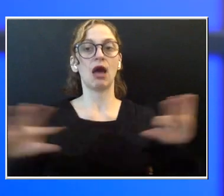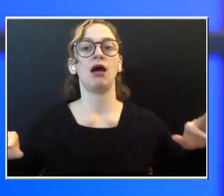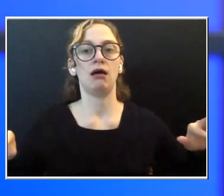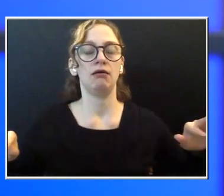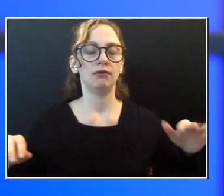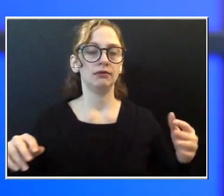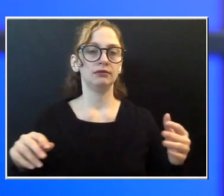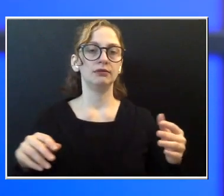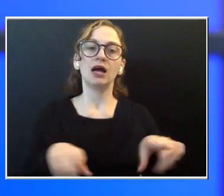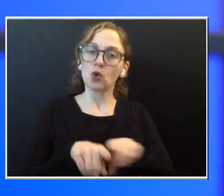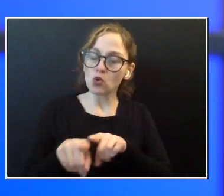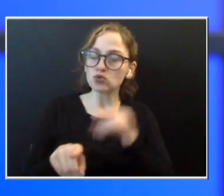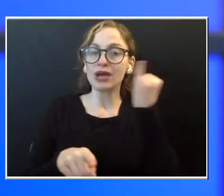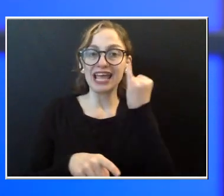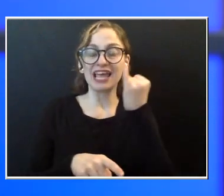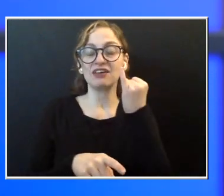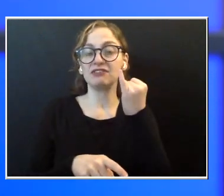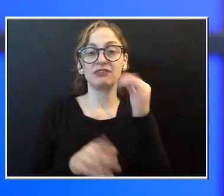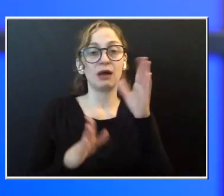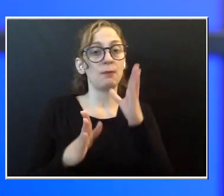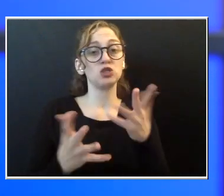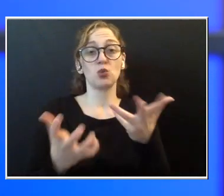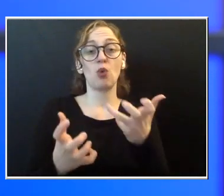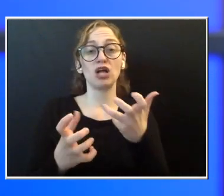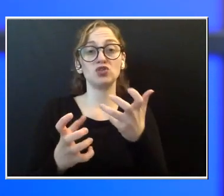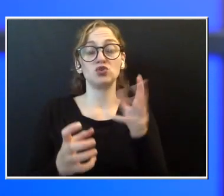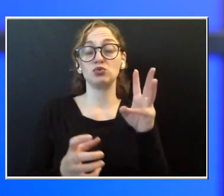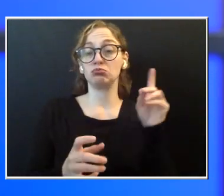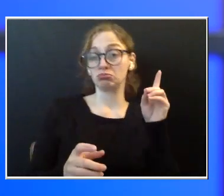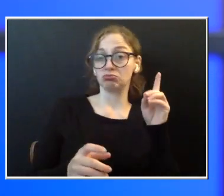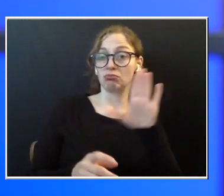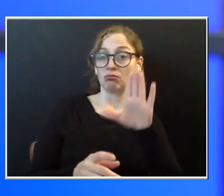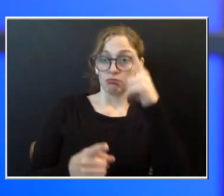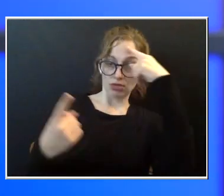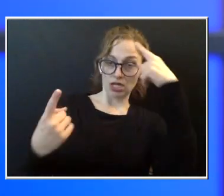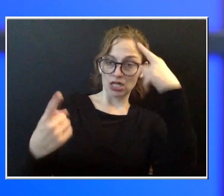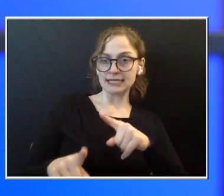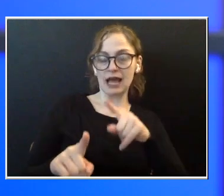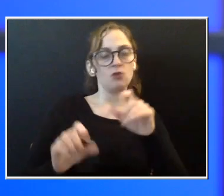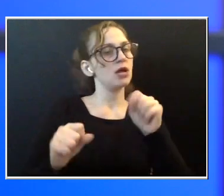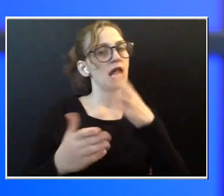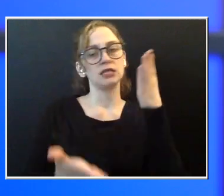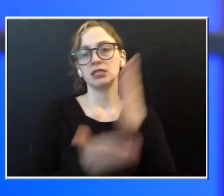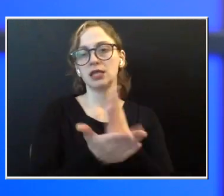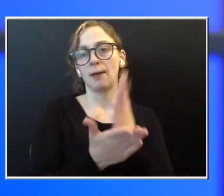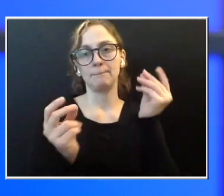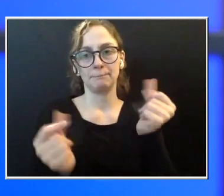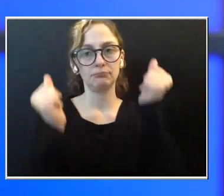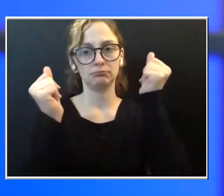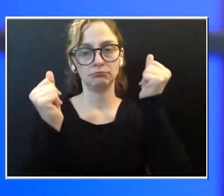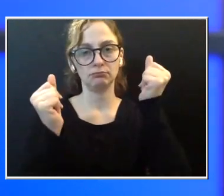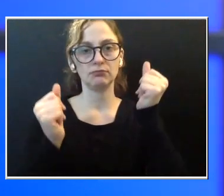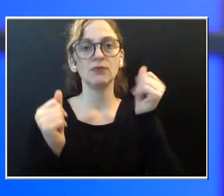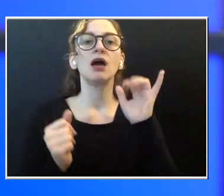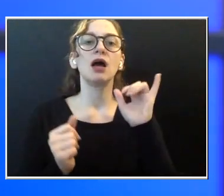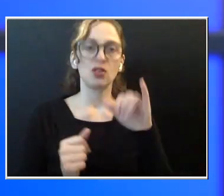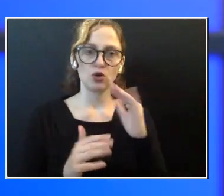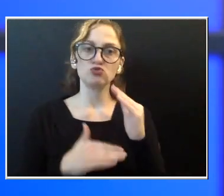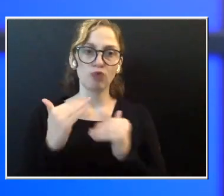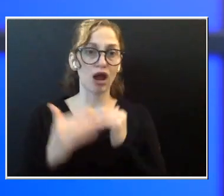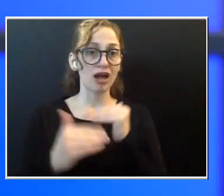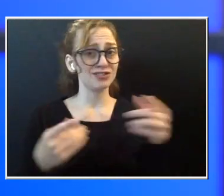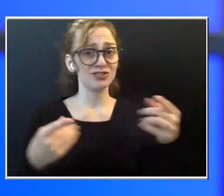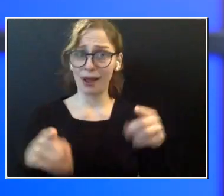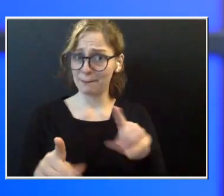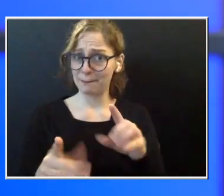for instance. So these processes are well on the way, so we hope, I'm thinking March, April, we should